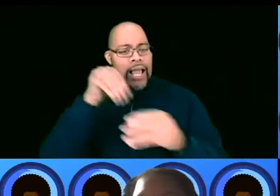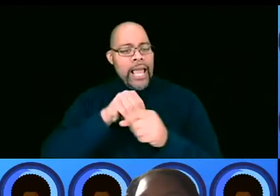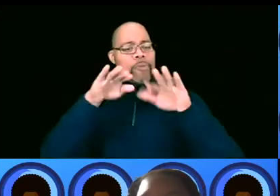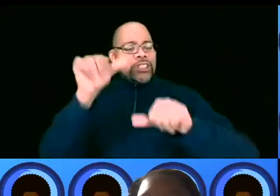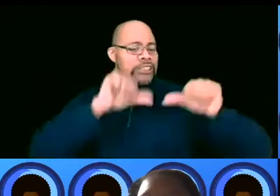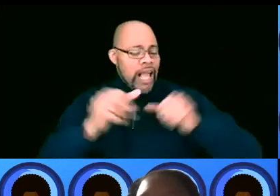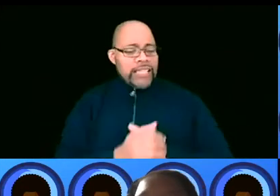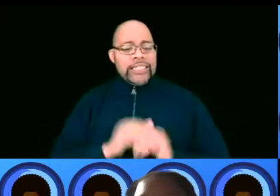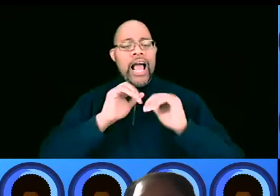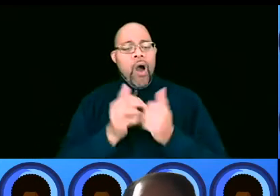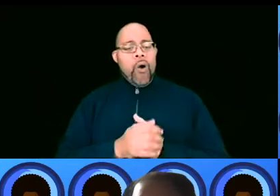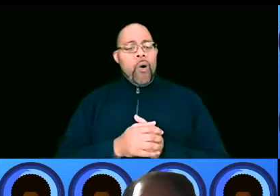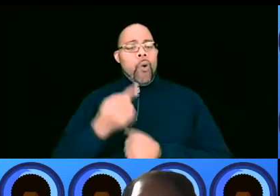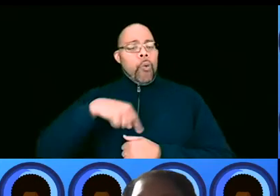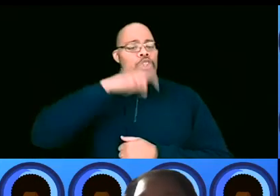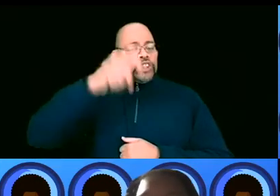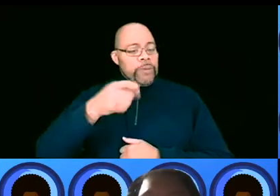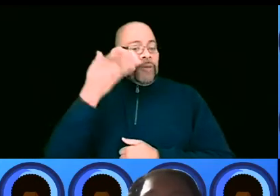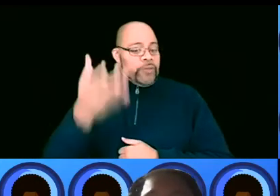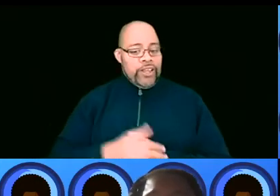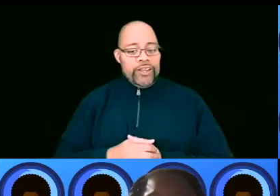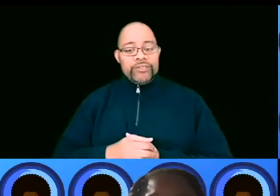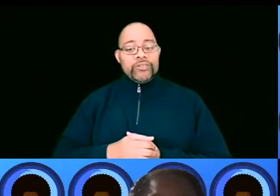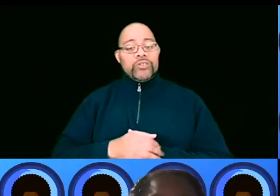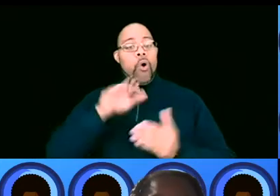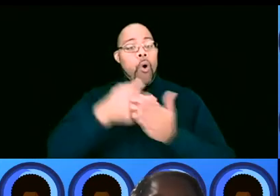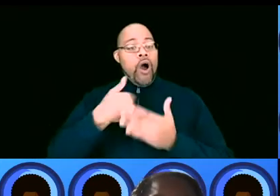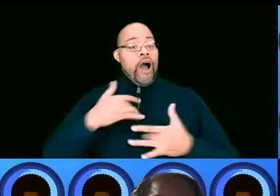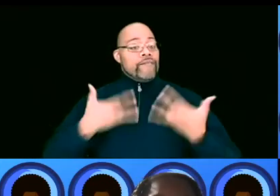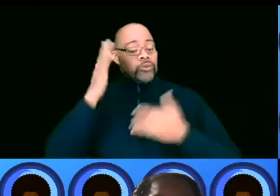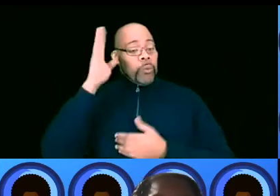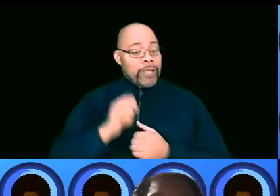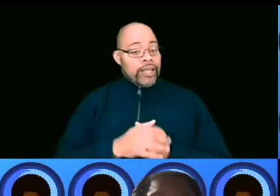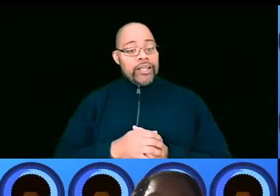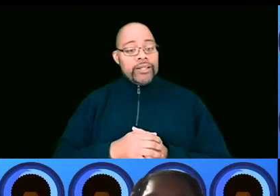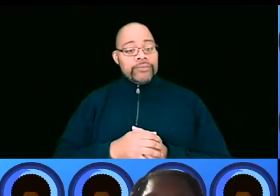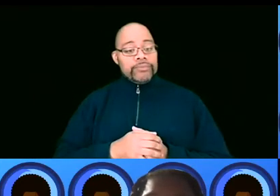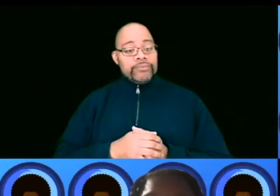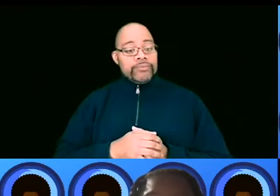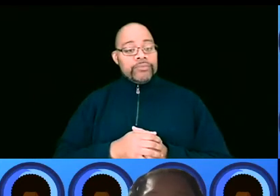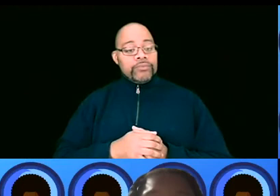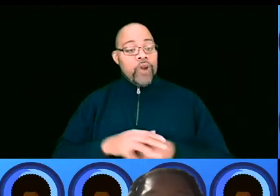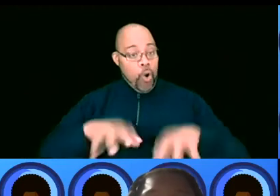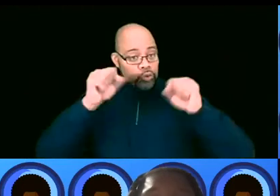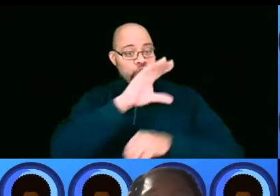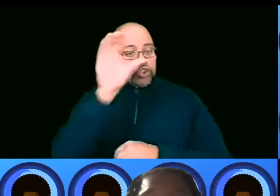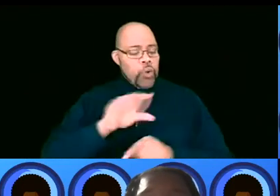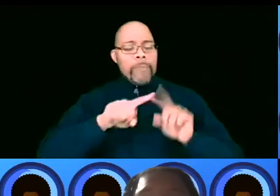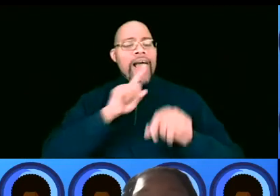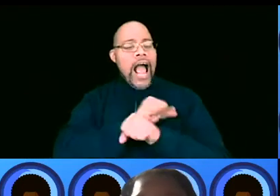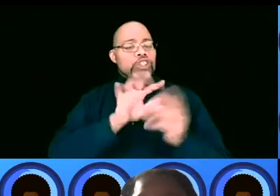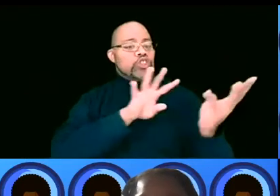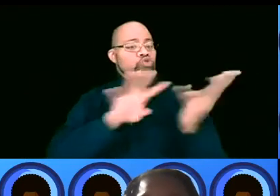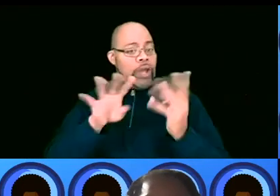in marine science, how we should be there. All of our events are going to be hosted on Zoom, but